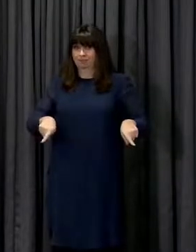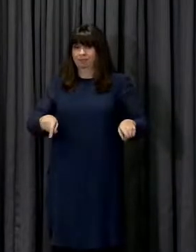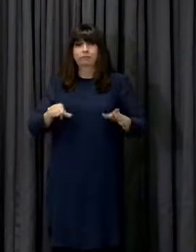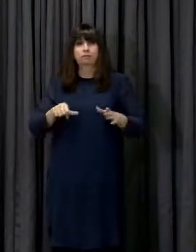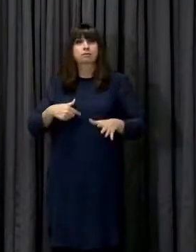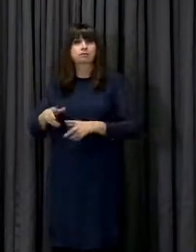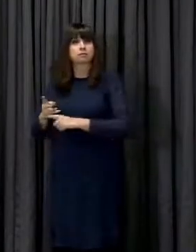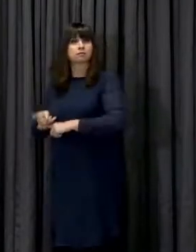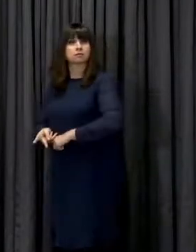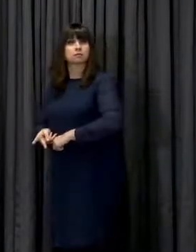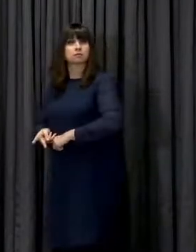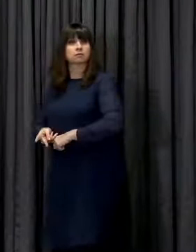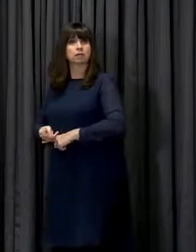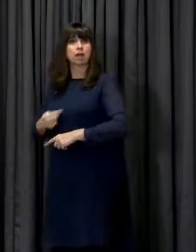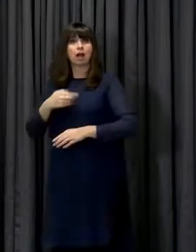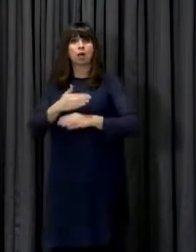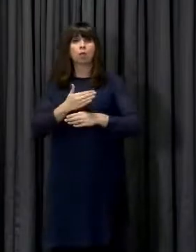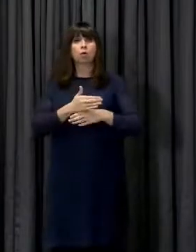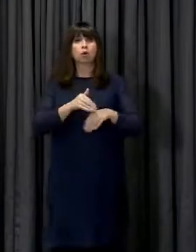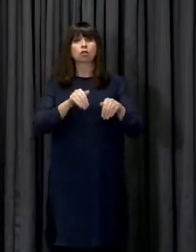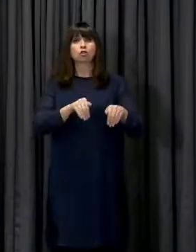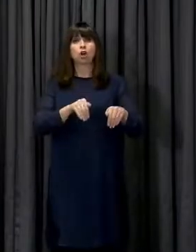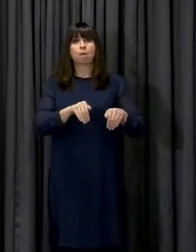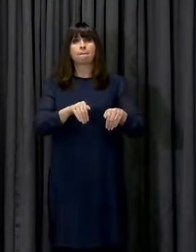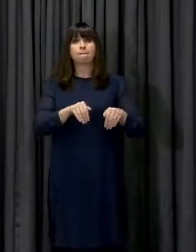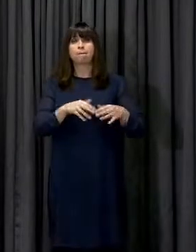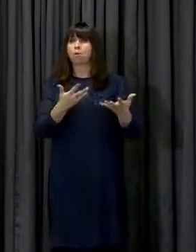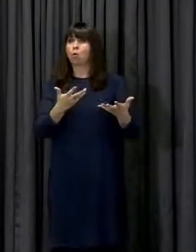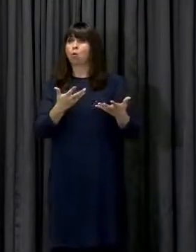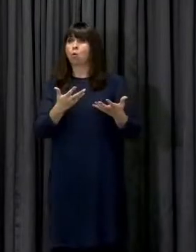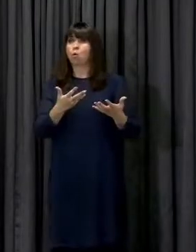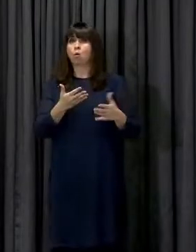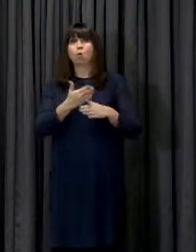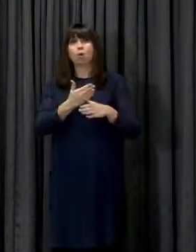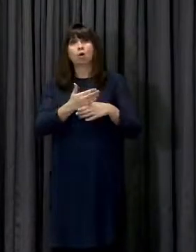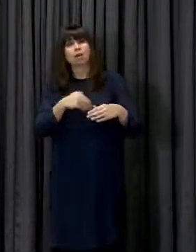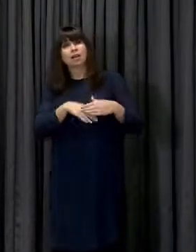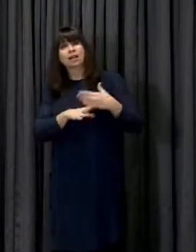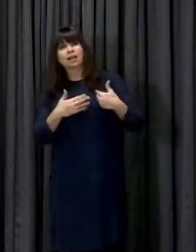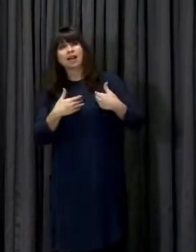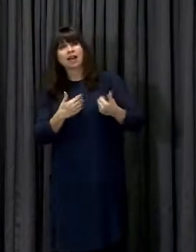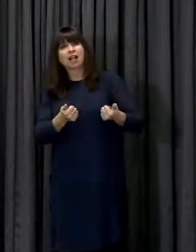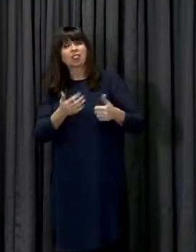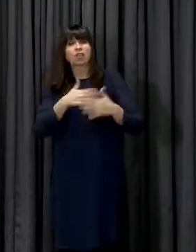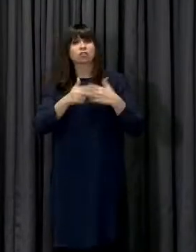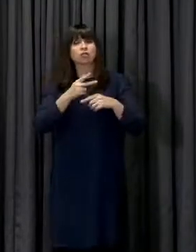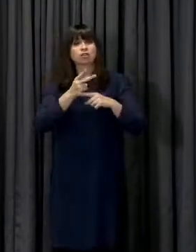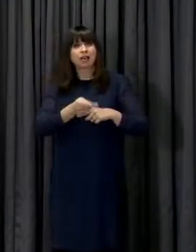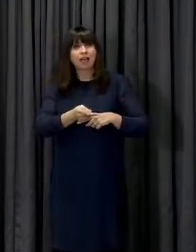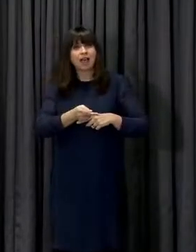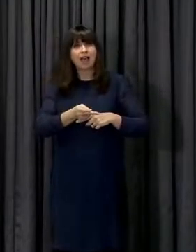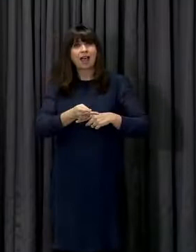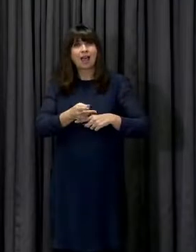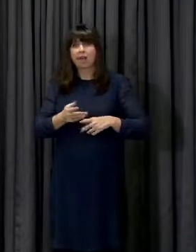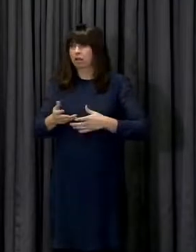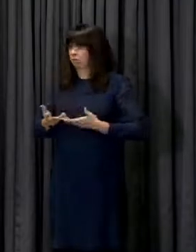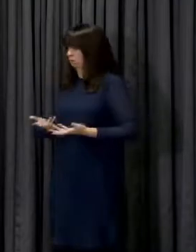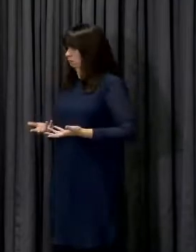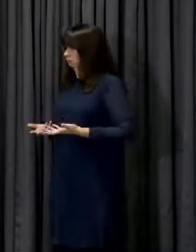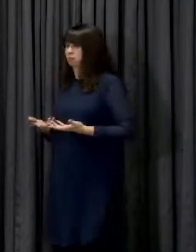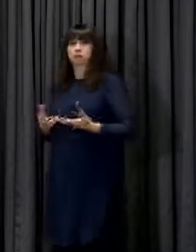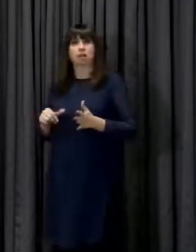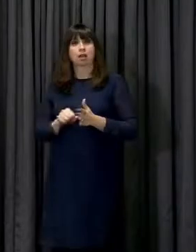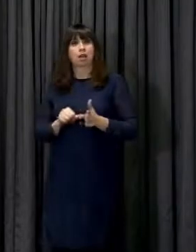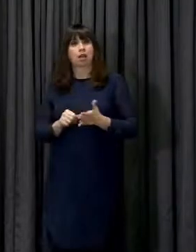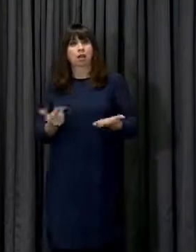work, whether they work in a shop, serving us food, or they work in our health or social care sector. And this, I think, reiterates that there